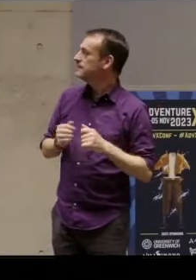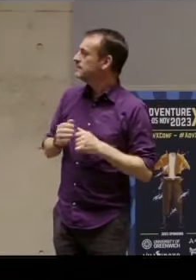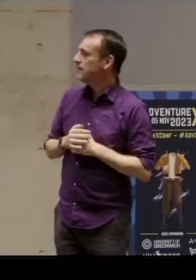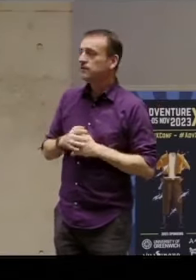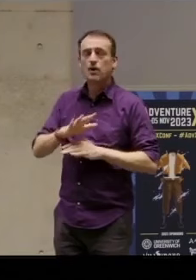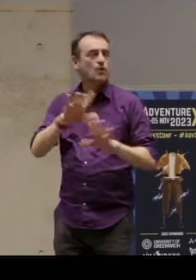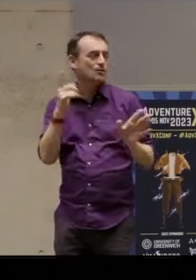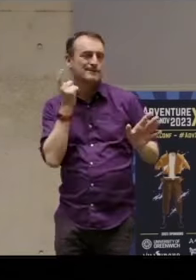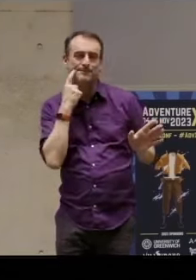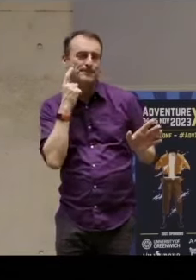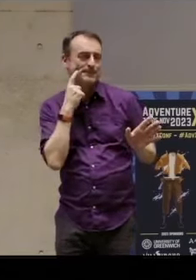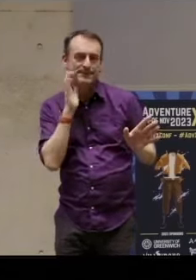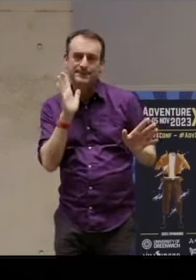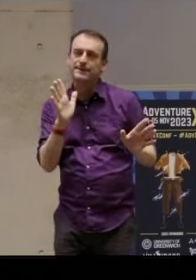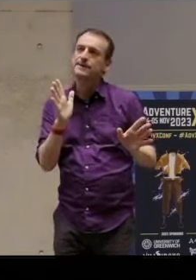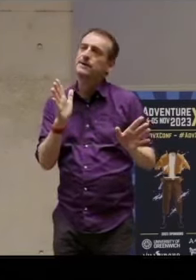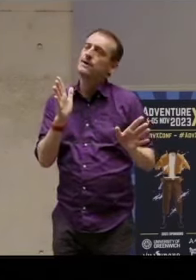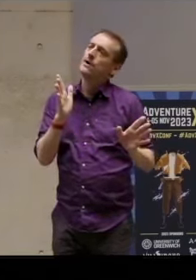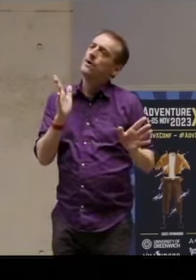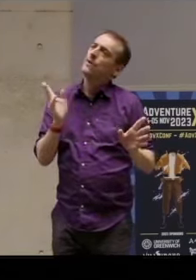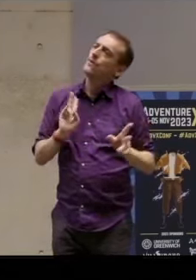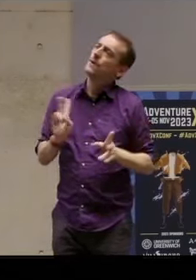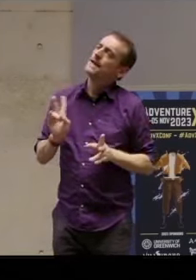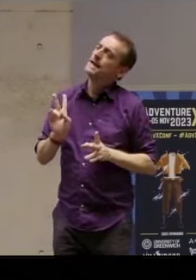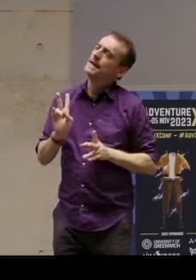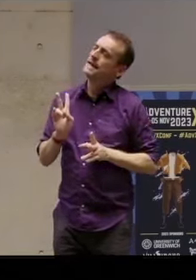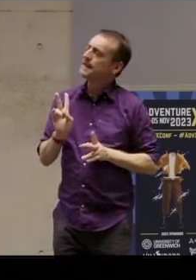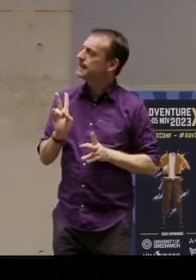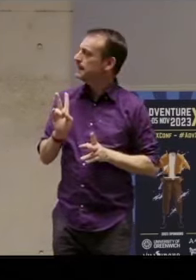simple. We make an